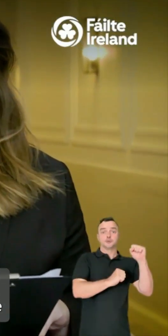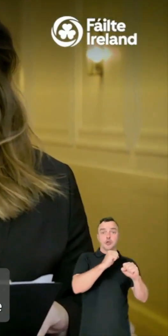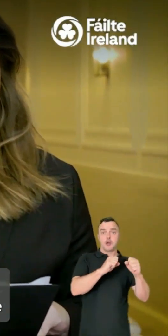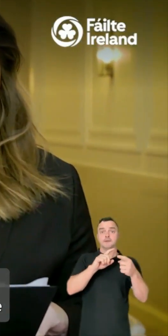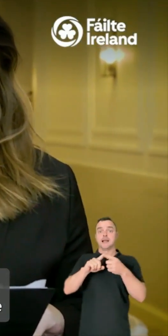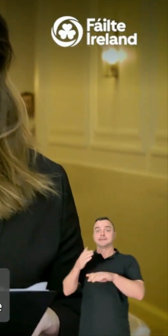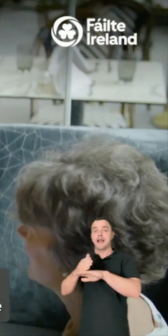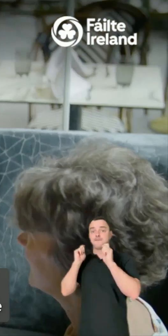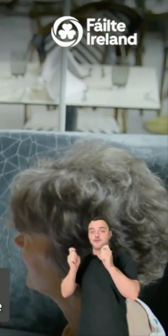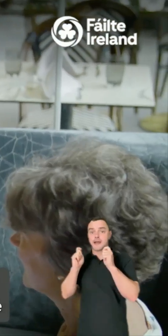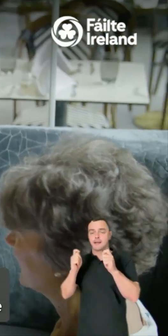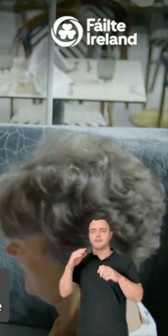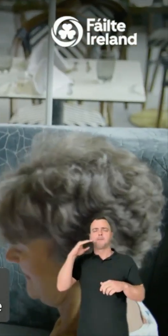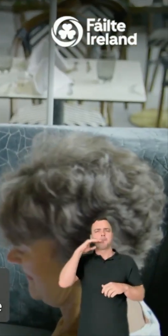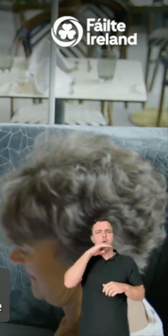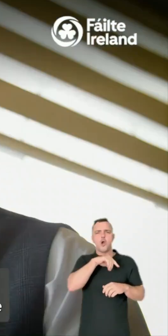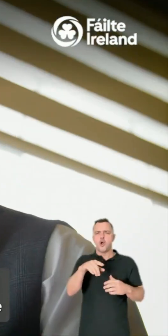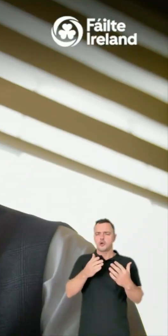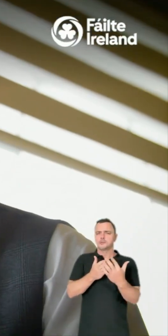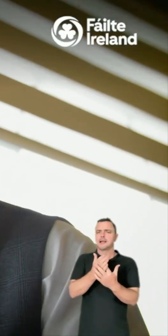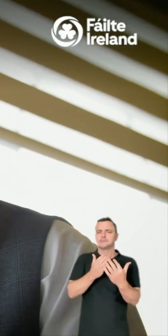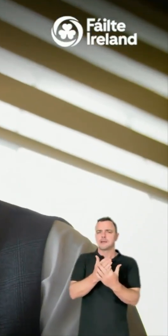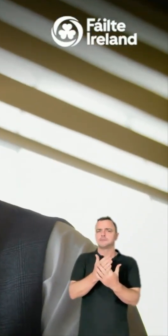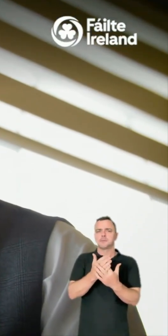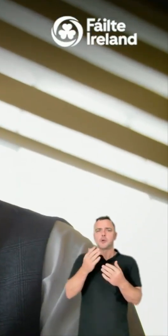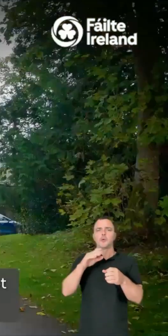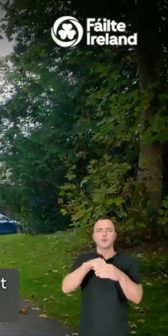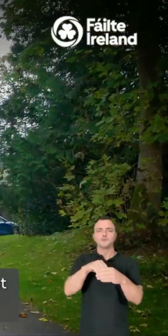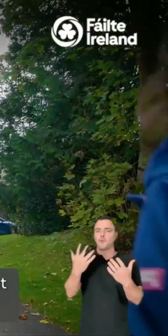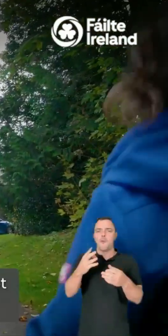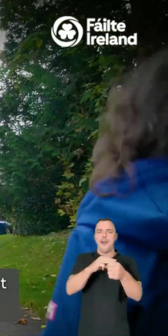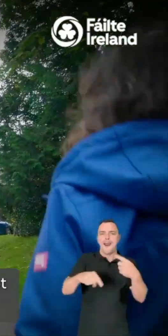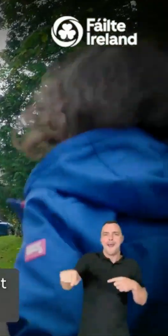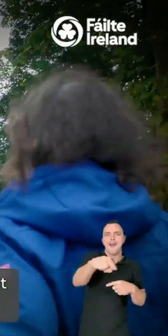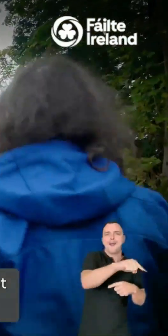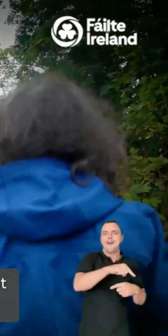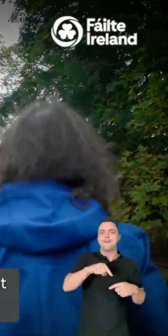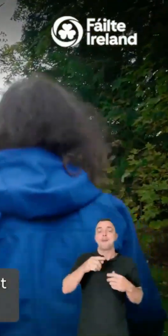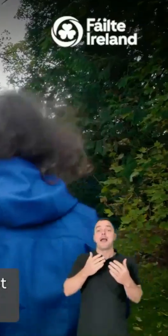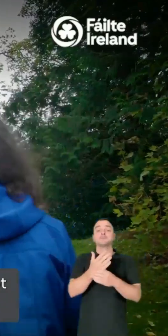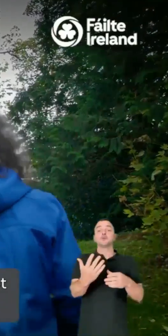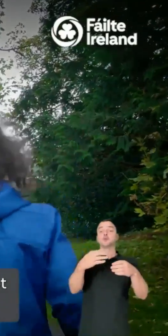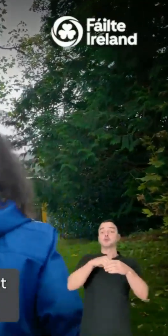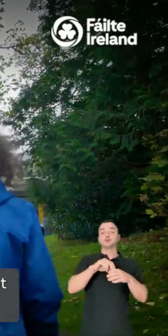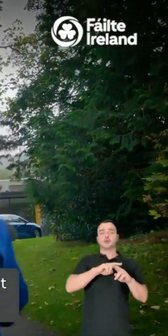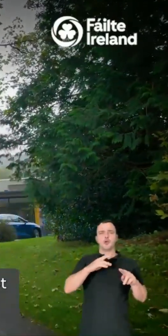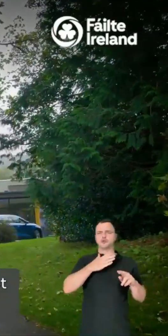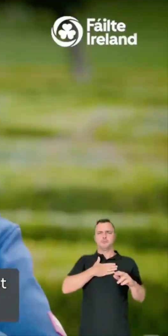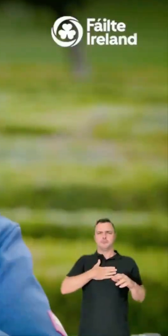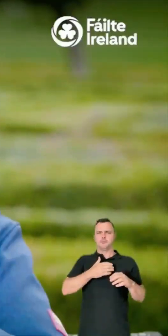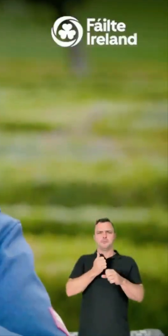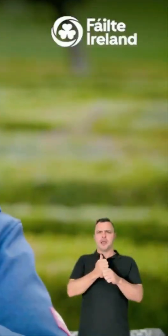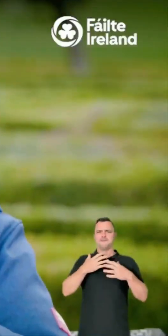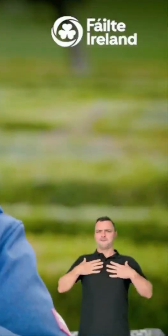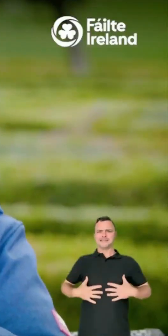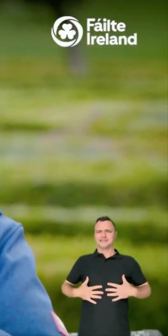staff training are key to an accessible and inclusive welcome. Accessible and inclusive tourism is not just about physical